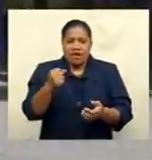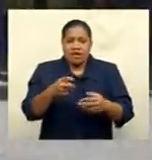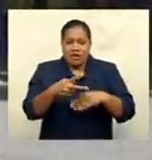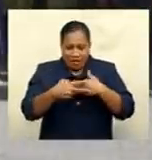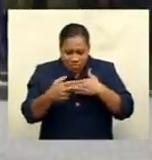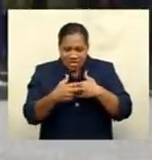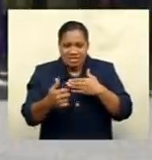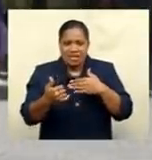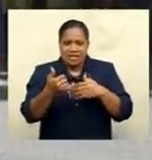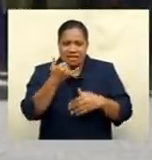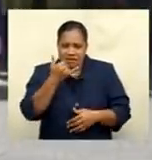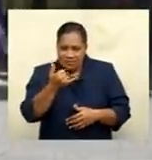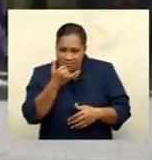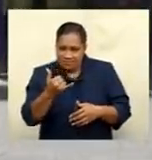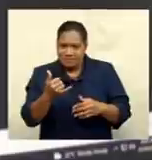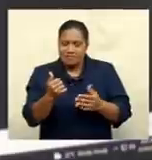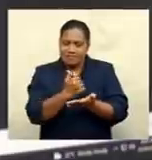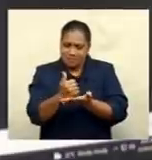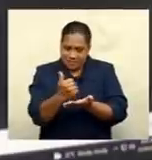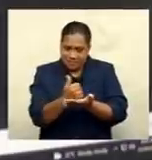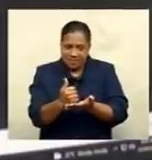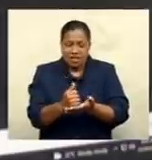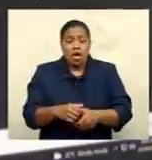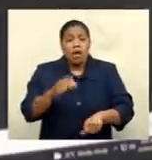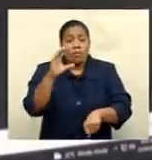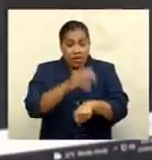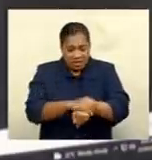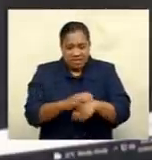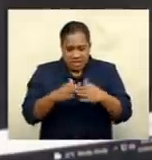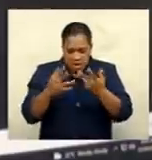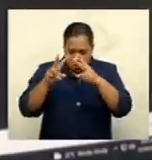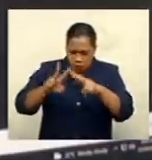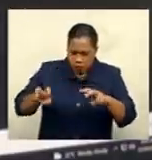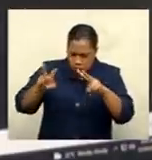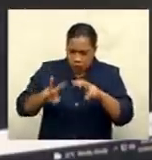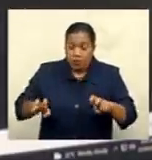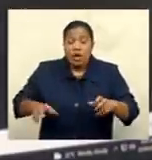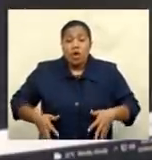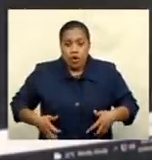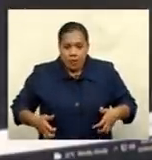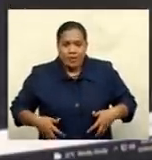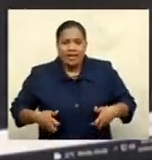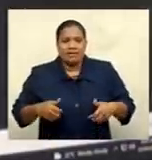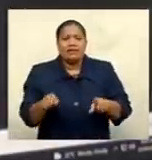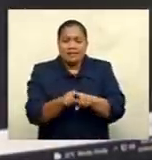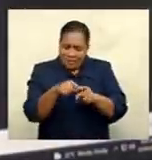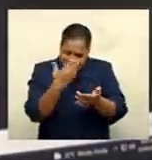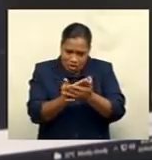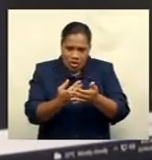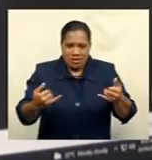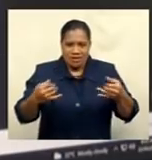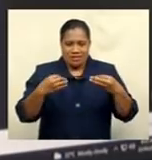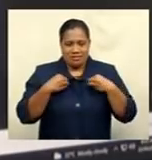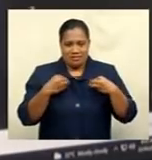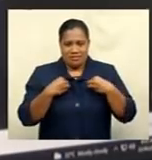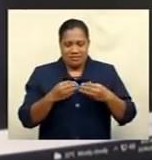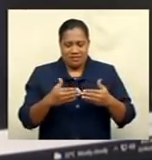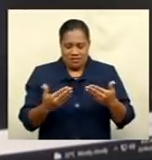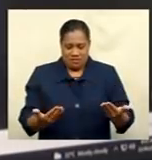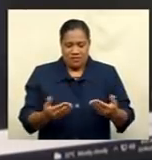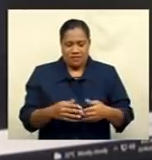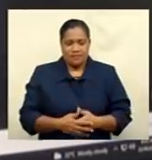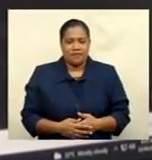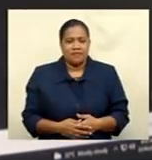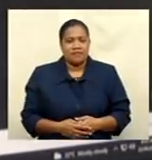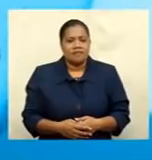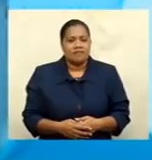details. Police are also investigating multiple complaints in relation to fraudulent online transactions. Pranita Prakash,